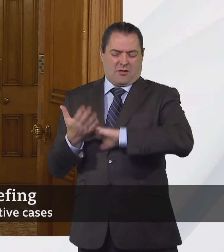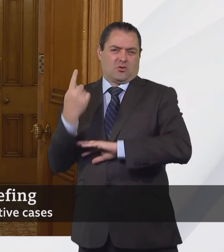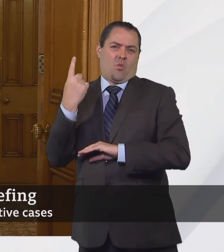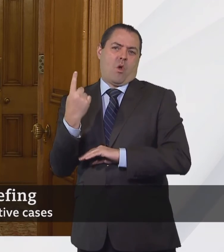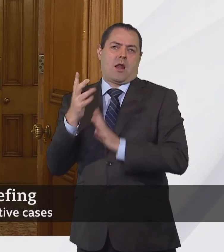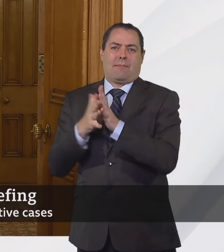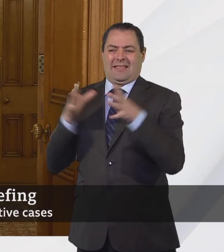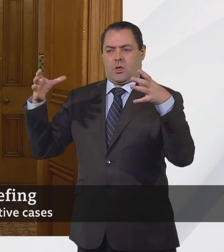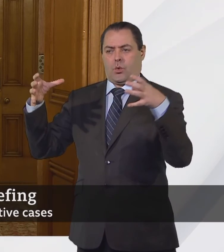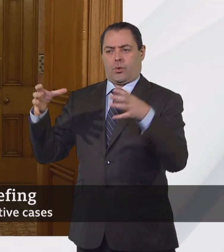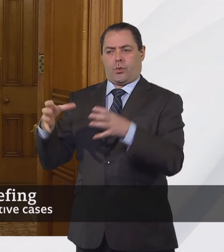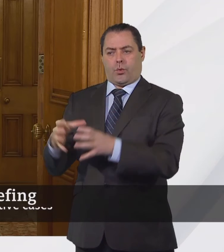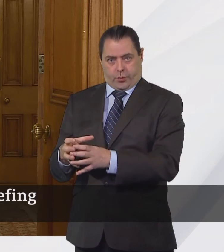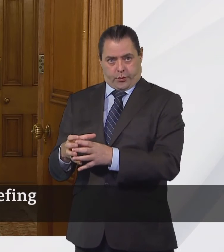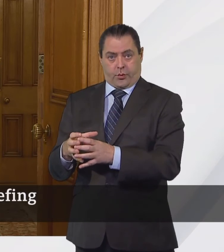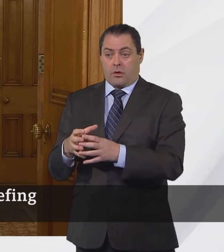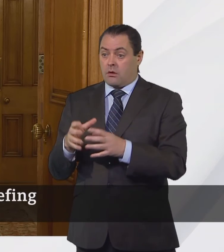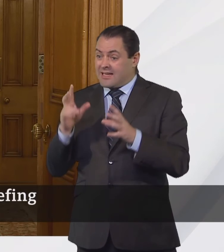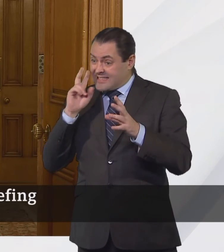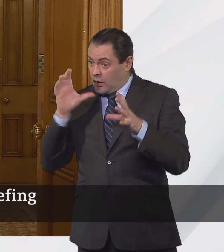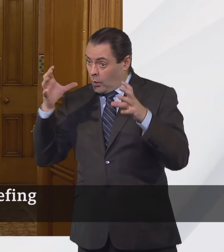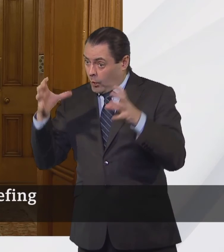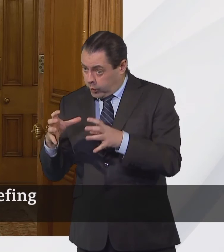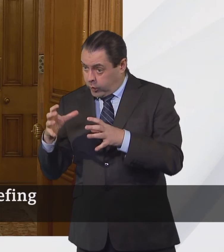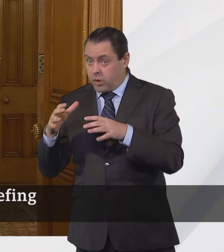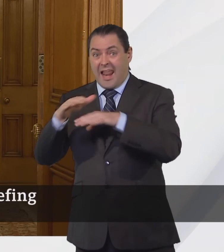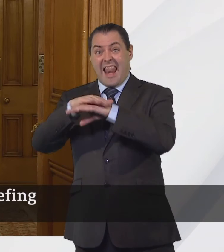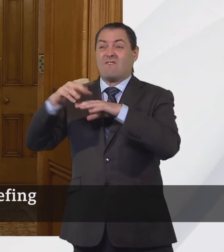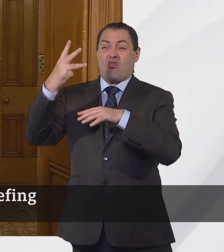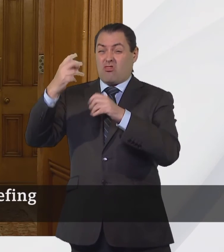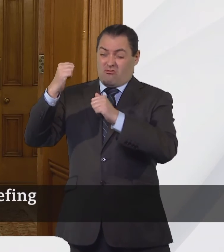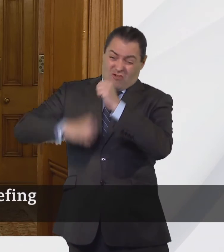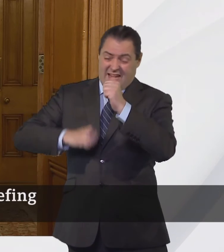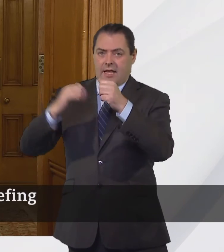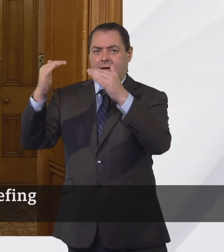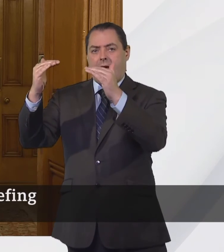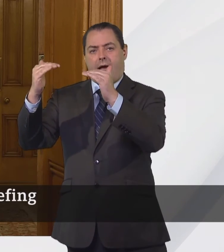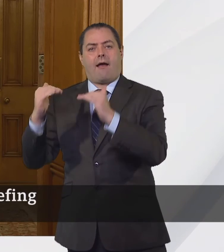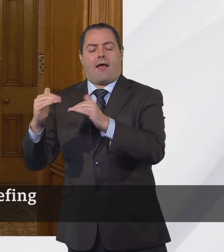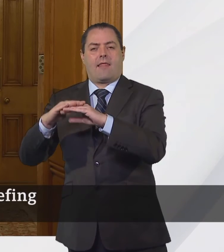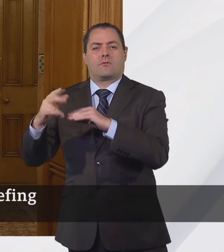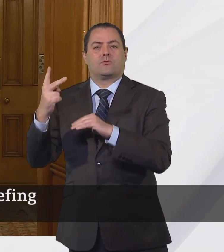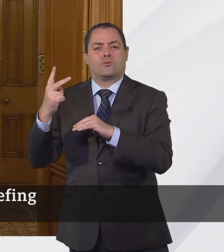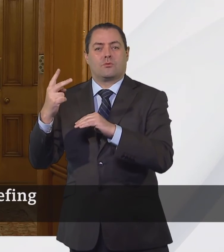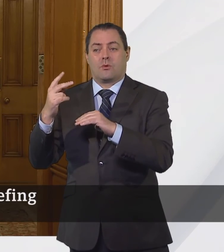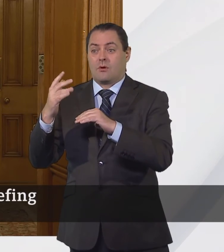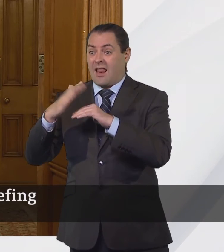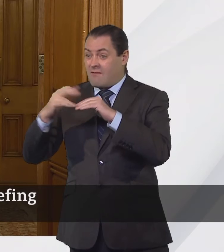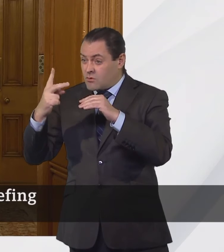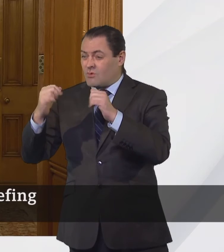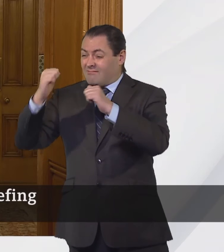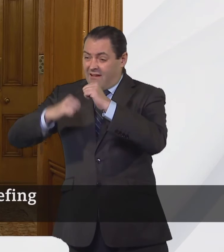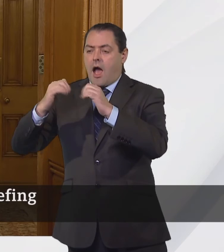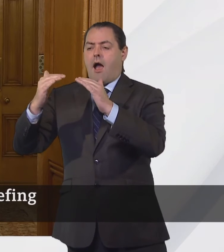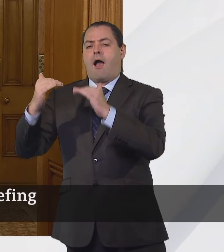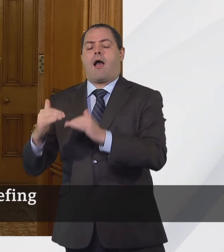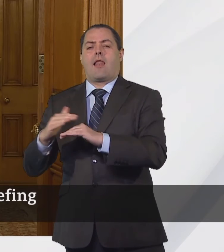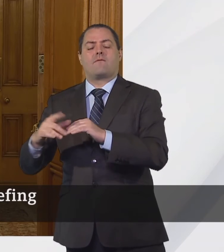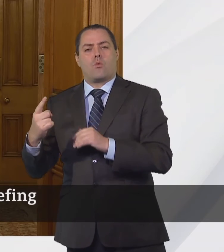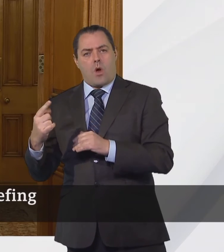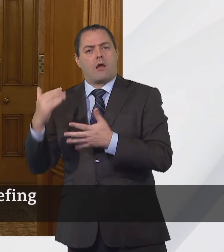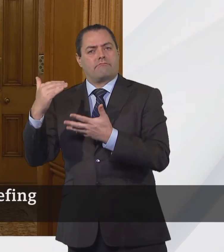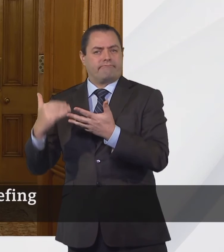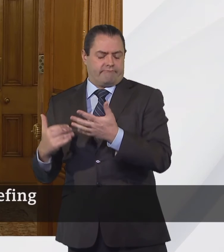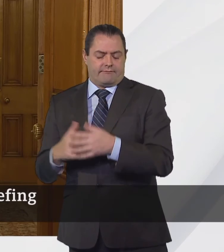soon as the situation improves. And crucially, we now have the means to accelerate that